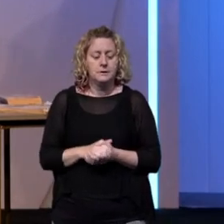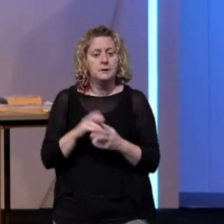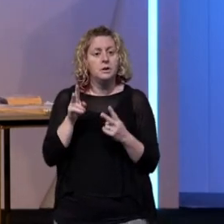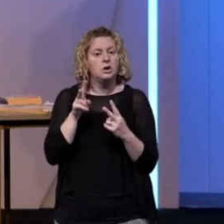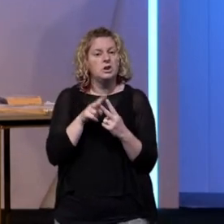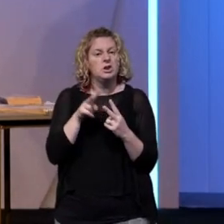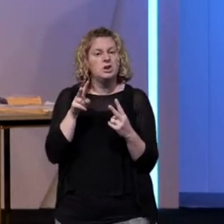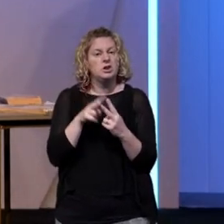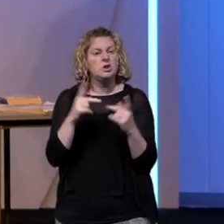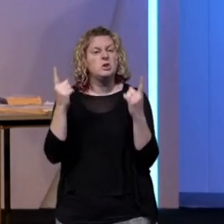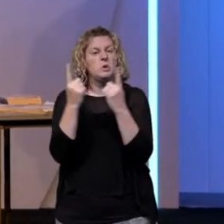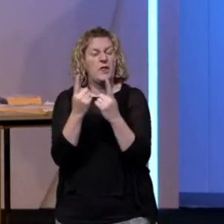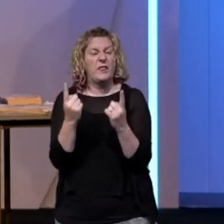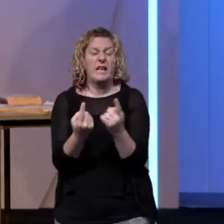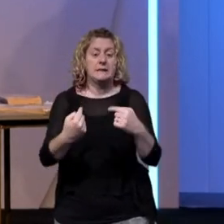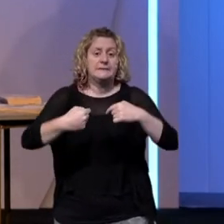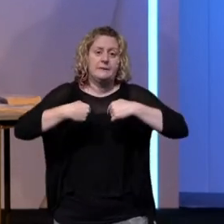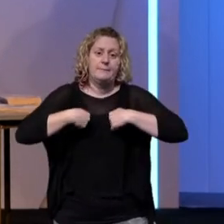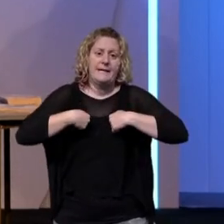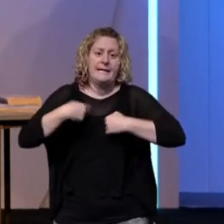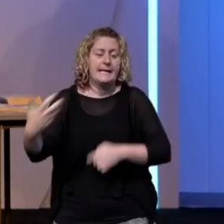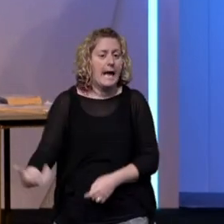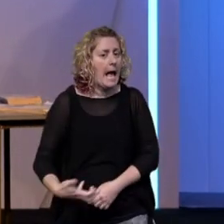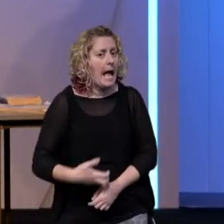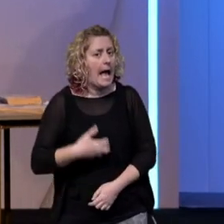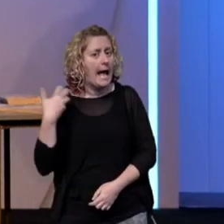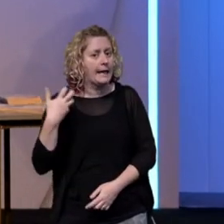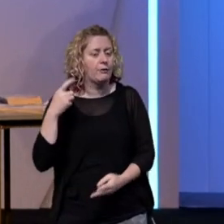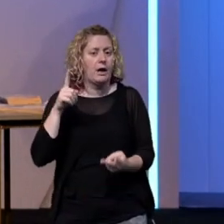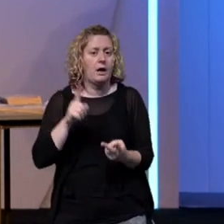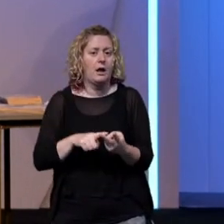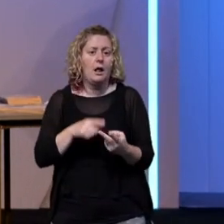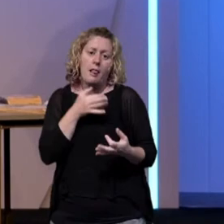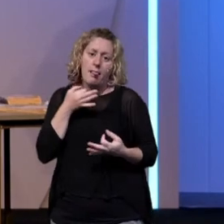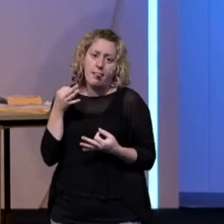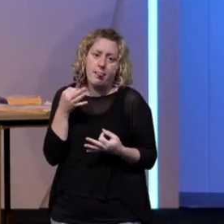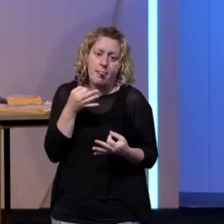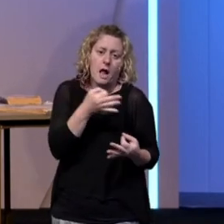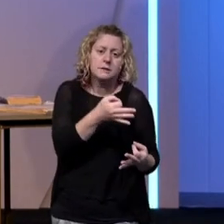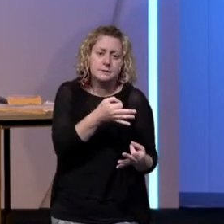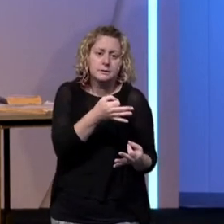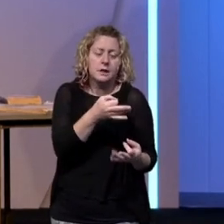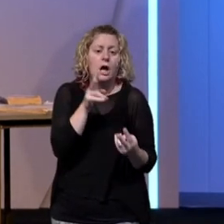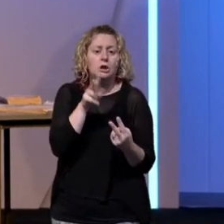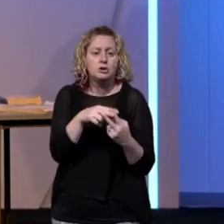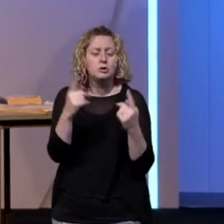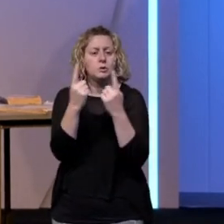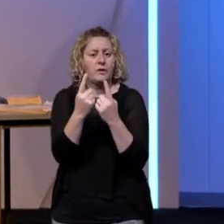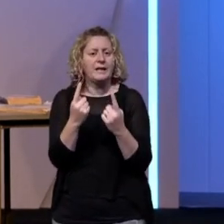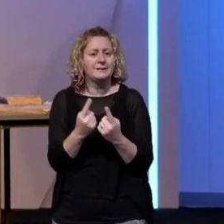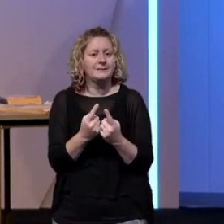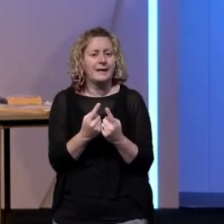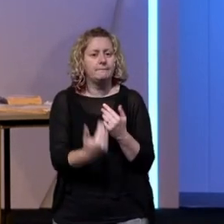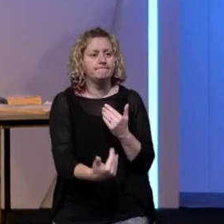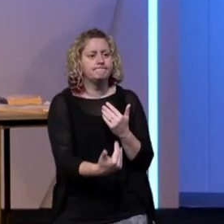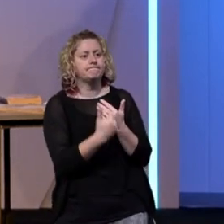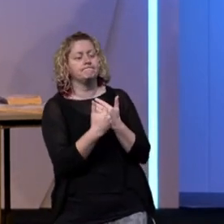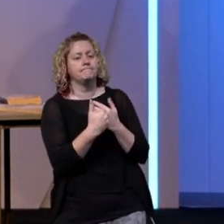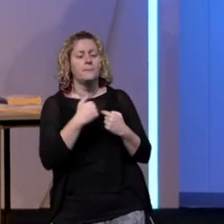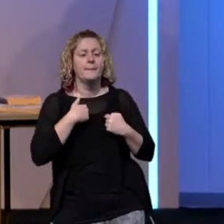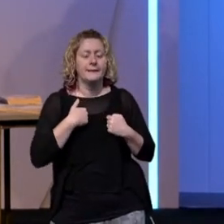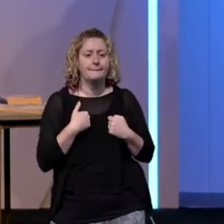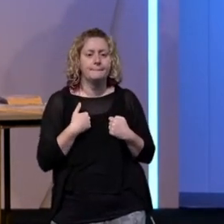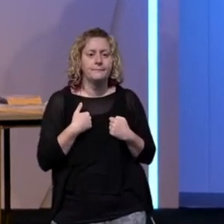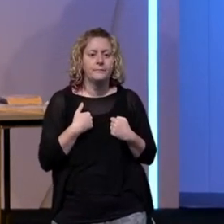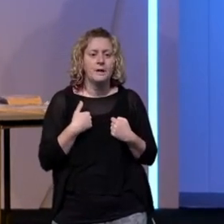and lust will be two areas for most Christian leaders. In terms of anger, I go through verses and